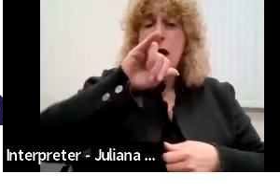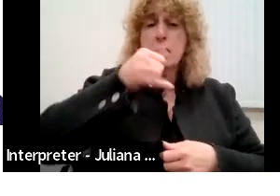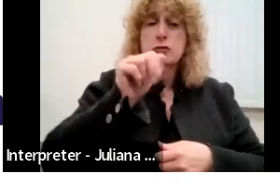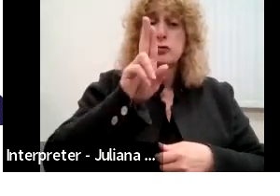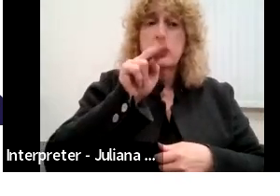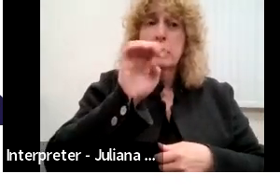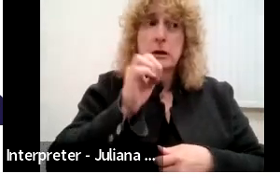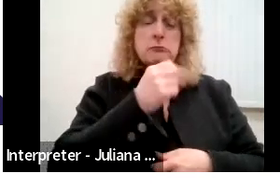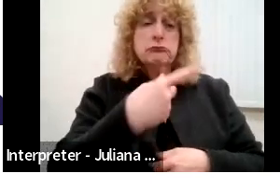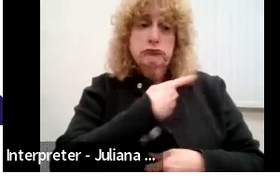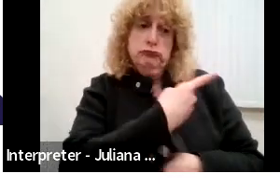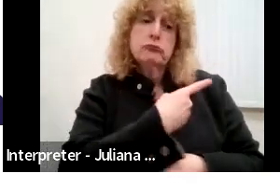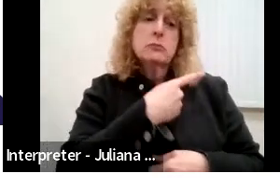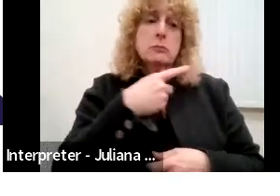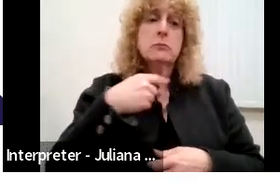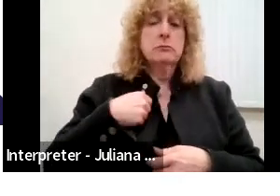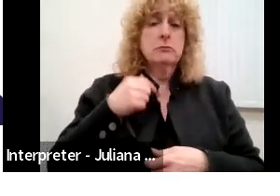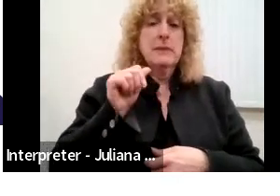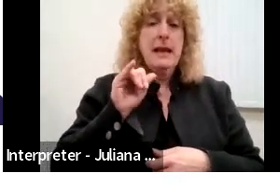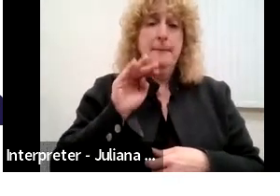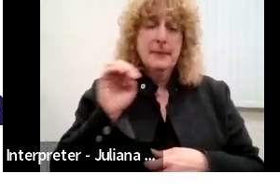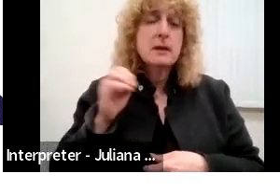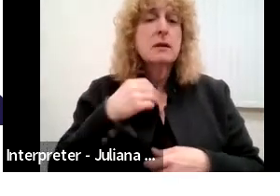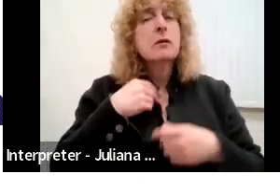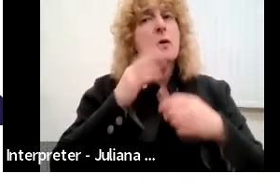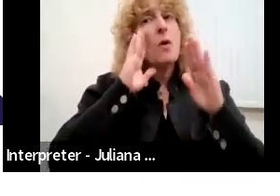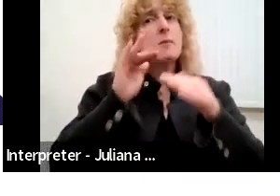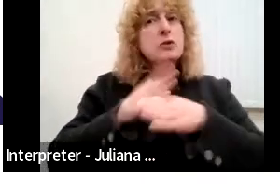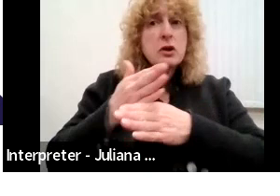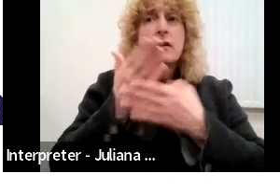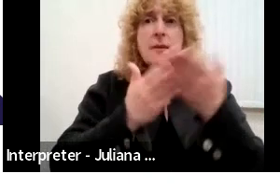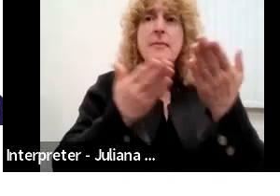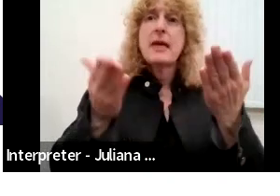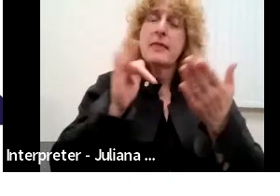worked for us. I am sorry that you've experienced that.